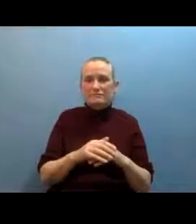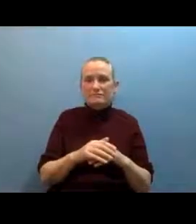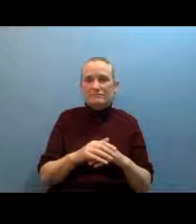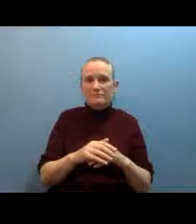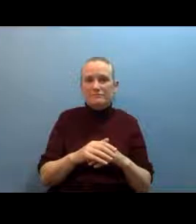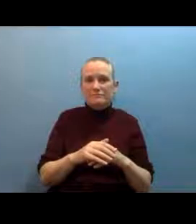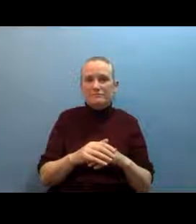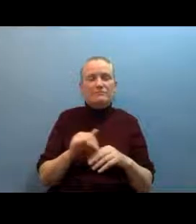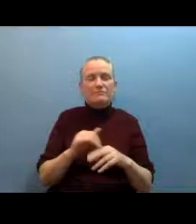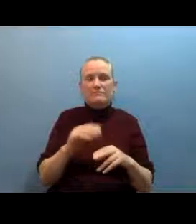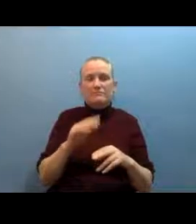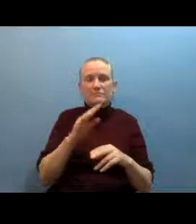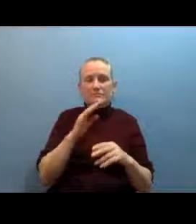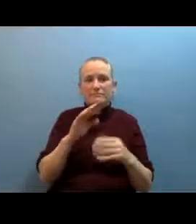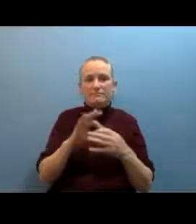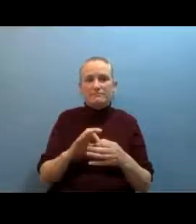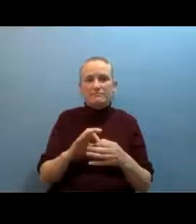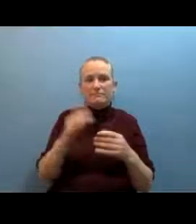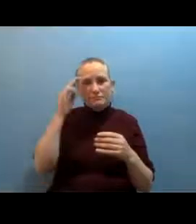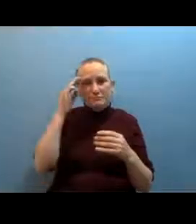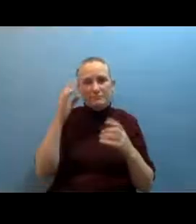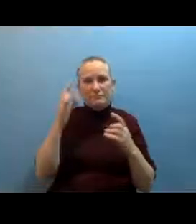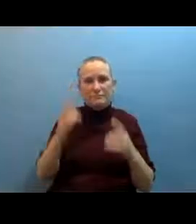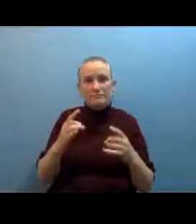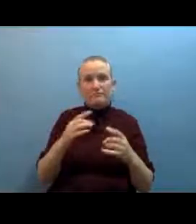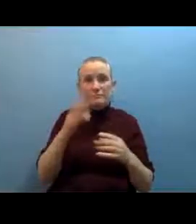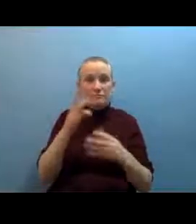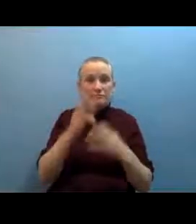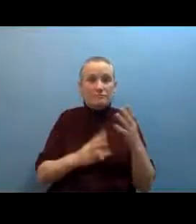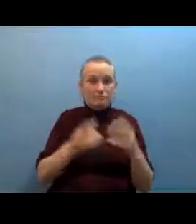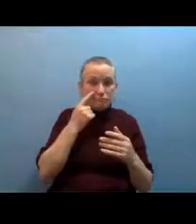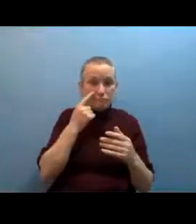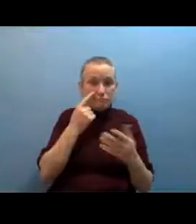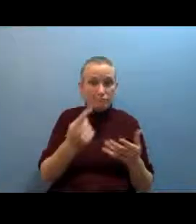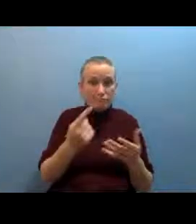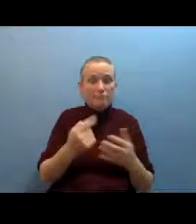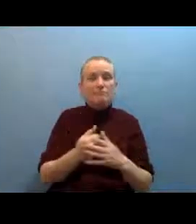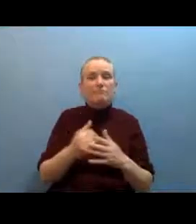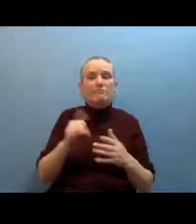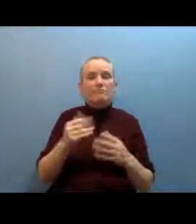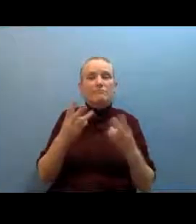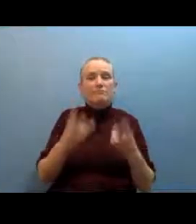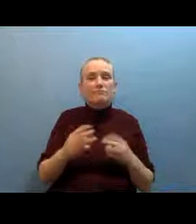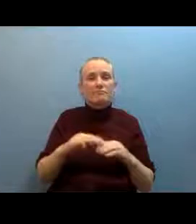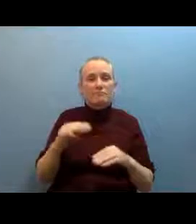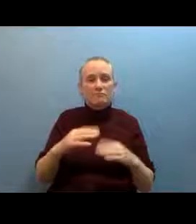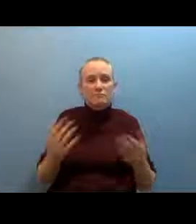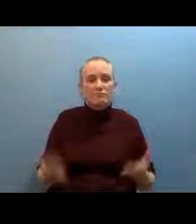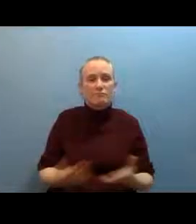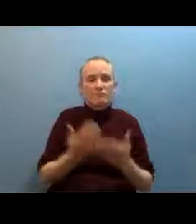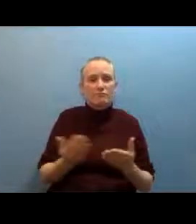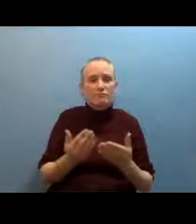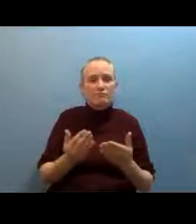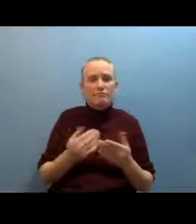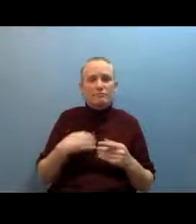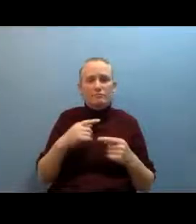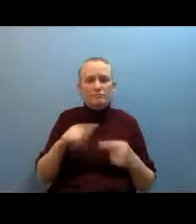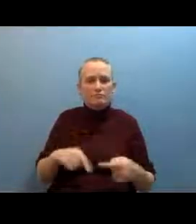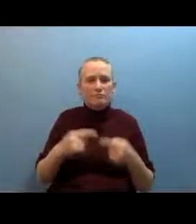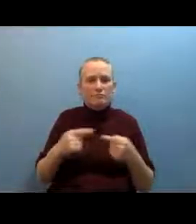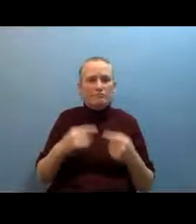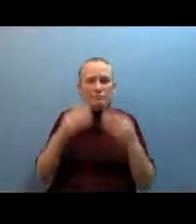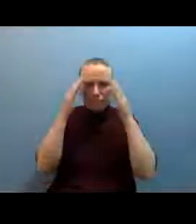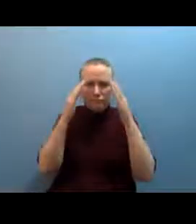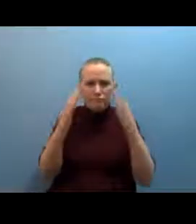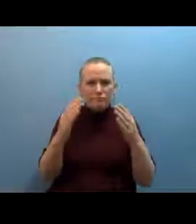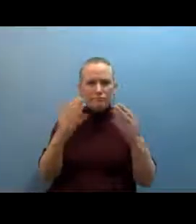health, but it's worth checking out. They might be looking for more reassurance or struggling with concentration. You might